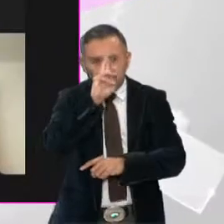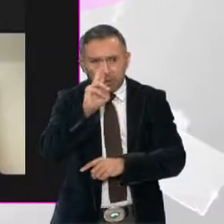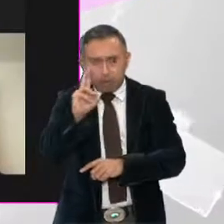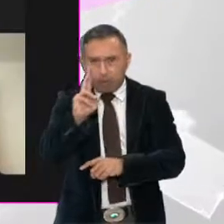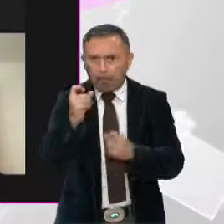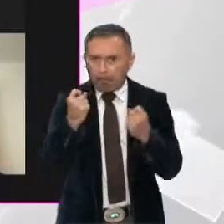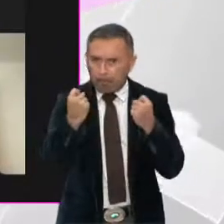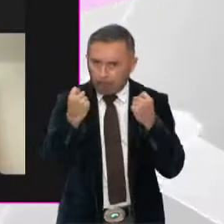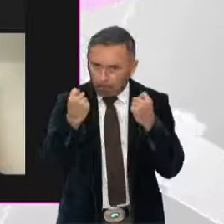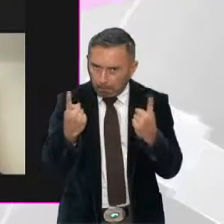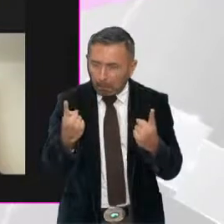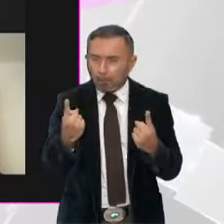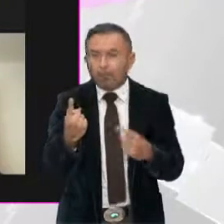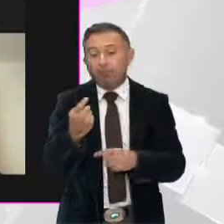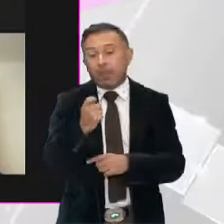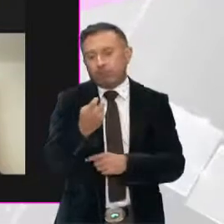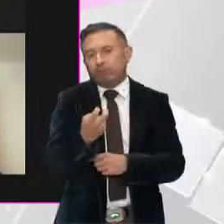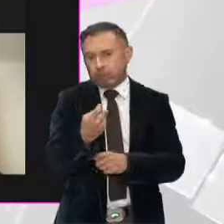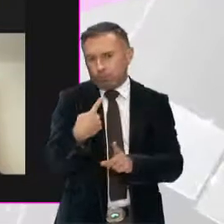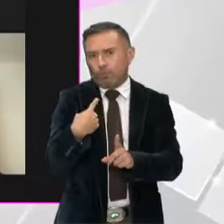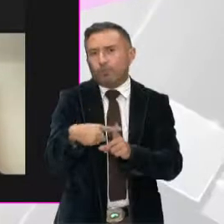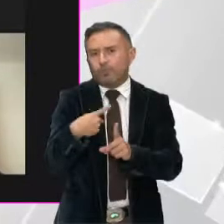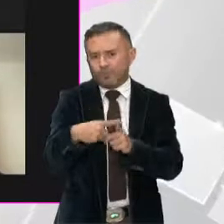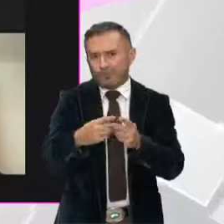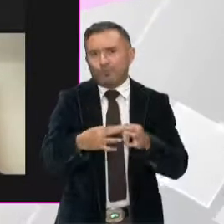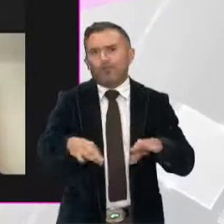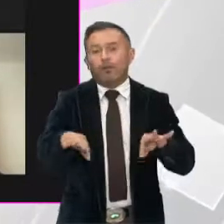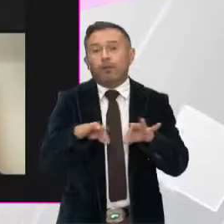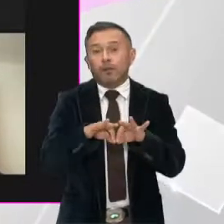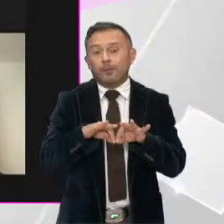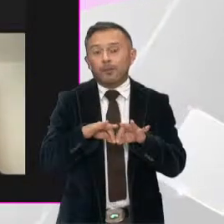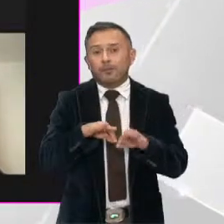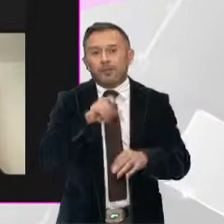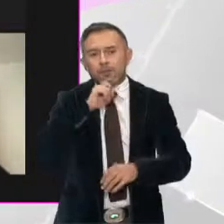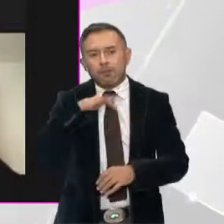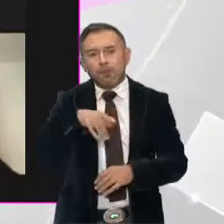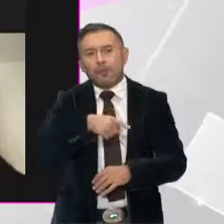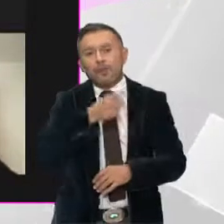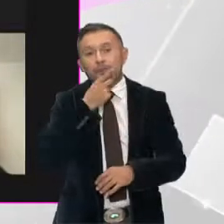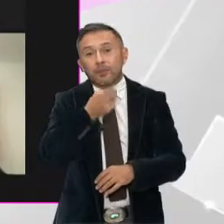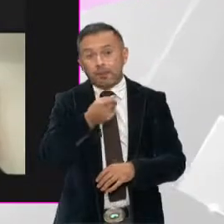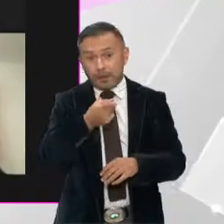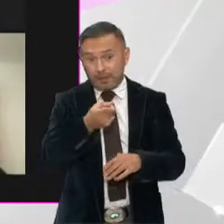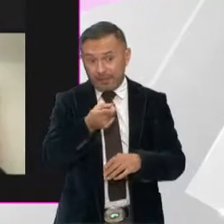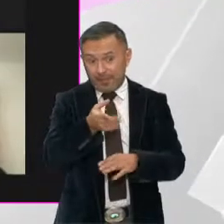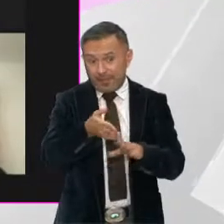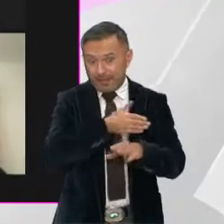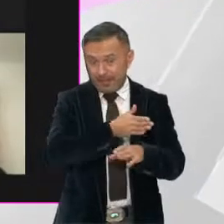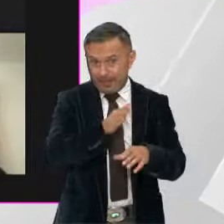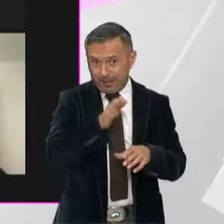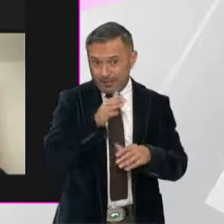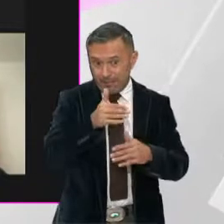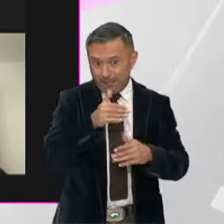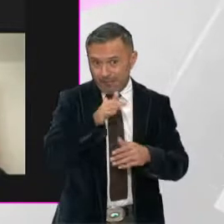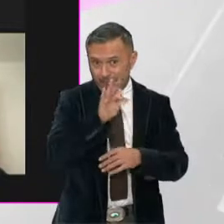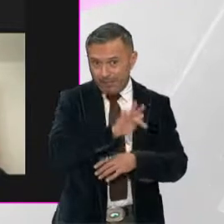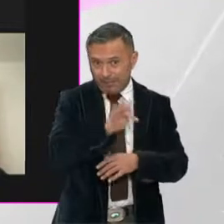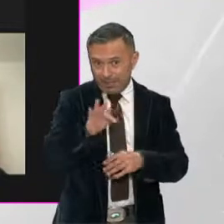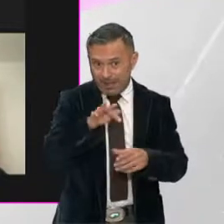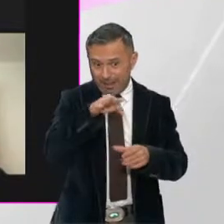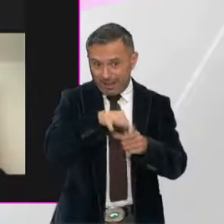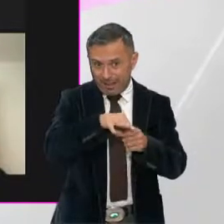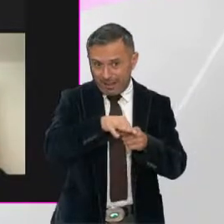distancing. So I believe this was very important. when we tried to